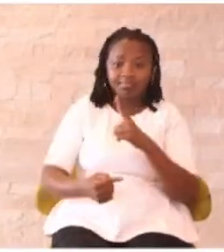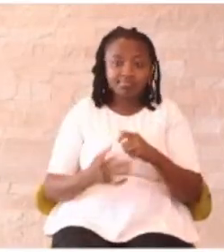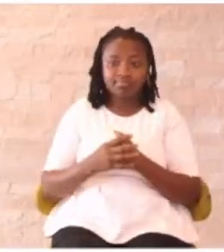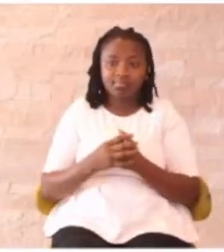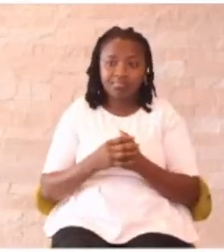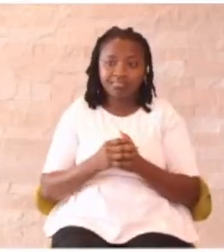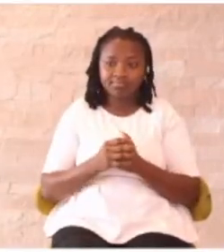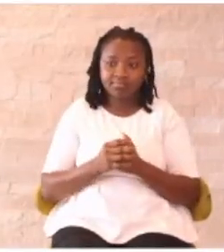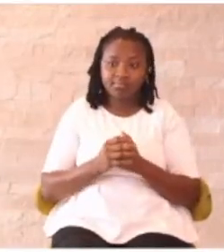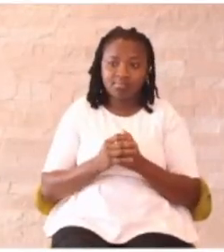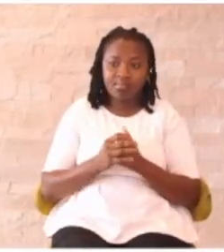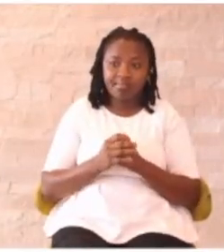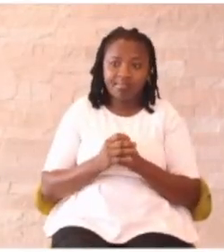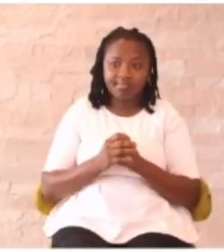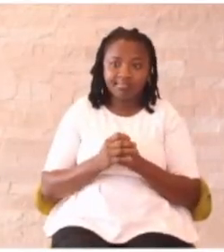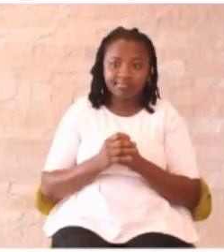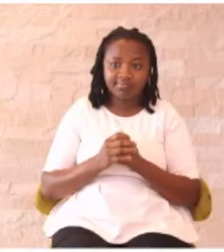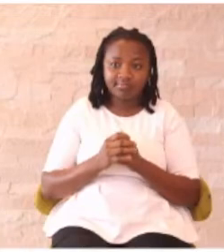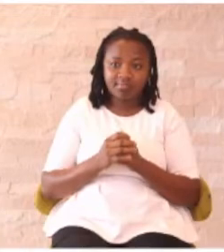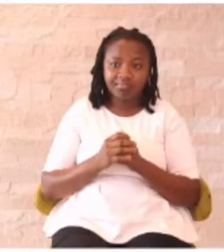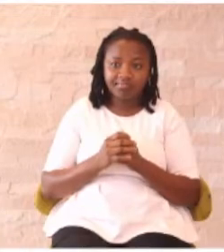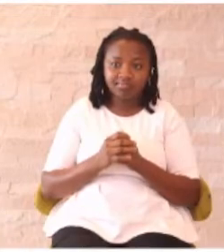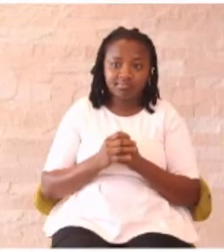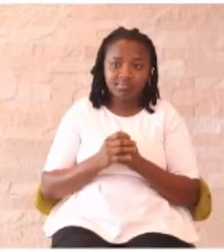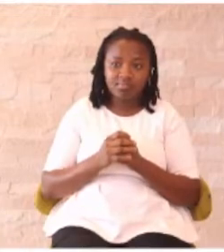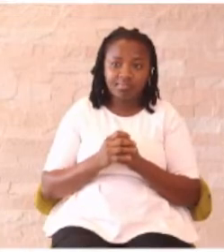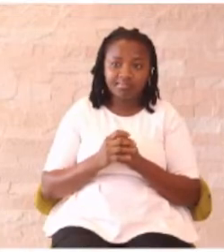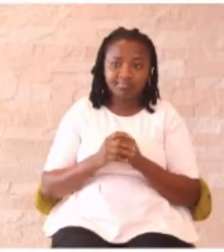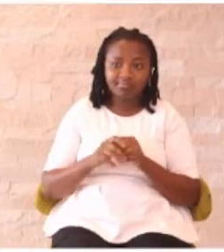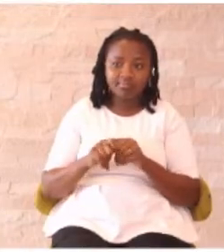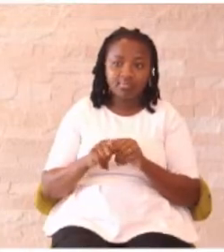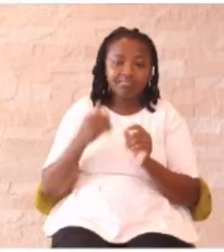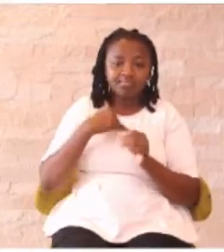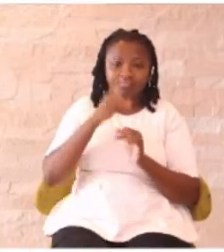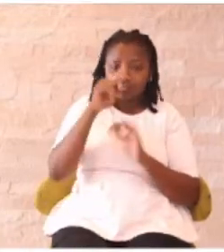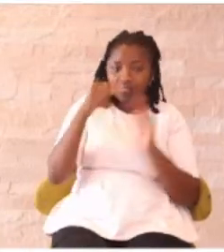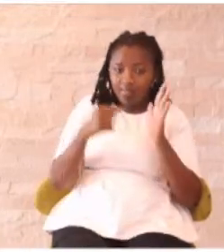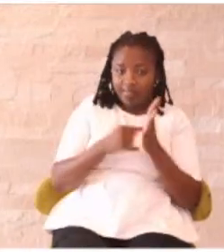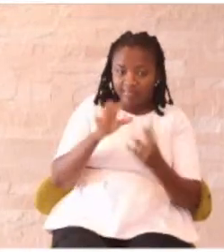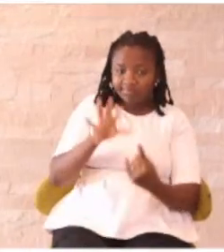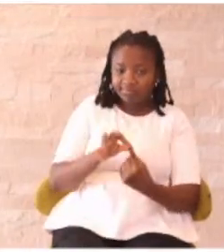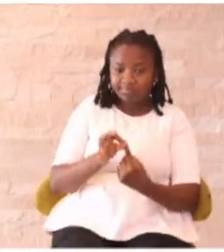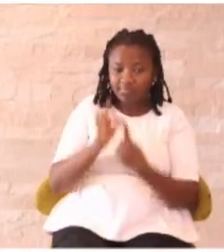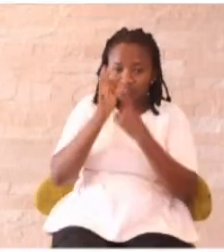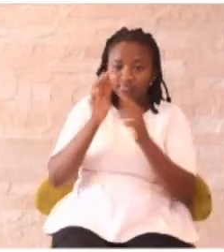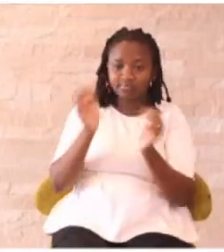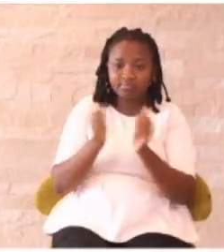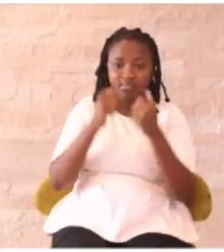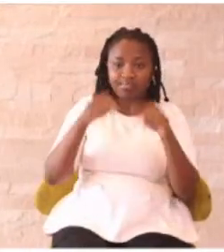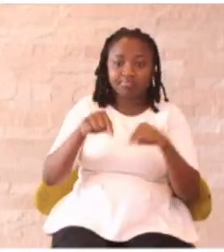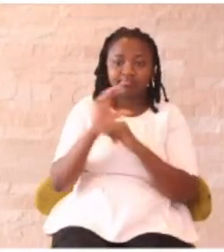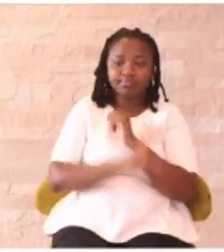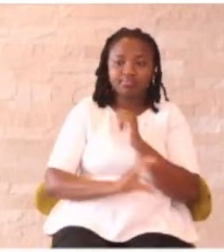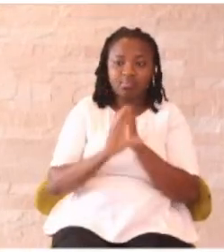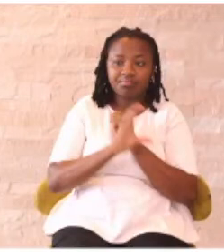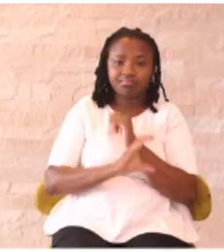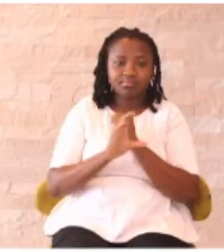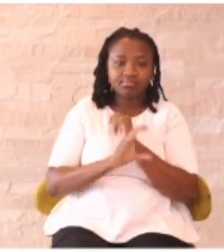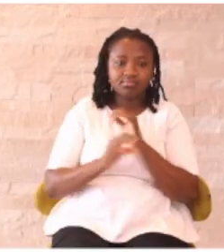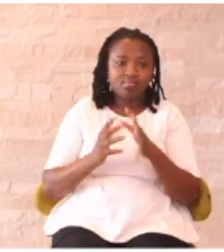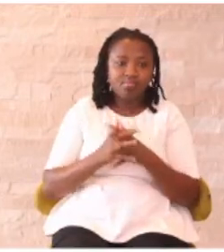there was something, can I say interesting, unique that happened in this country, and this stemmed